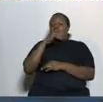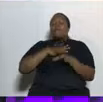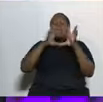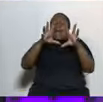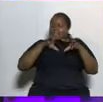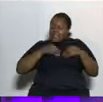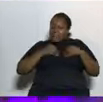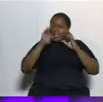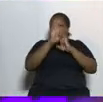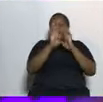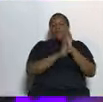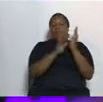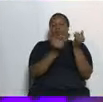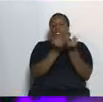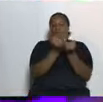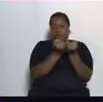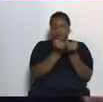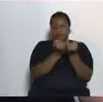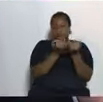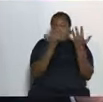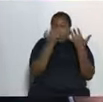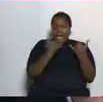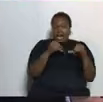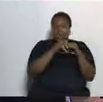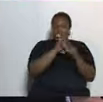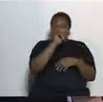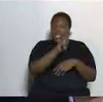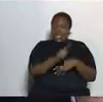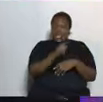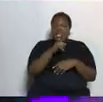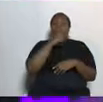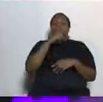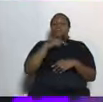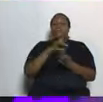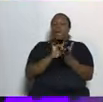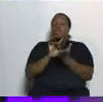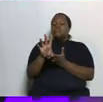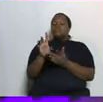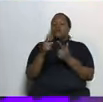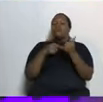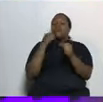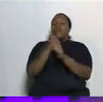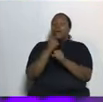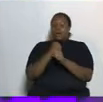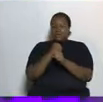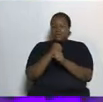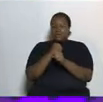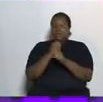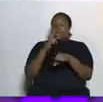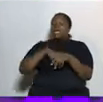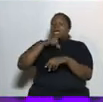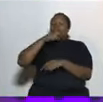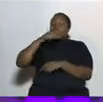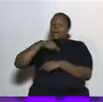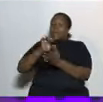Sabbath. As the result of that, he lost his job. When he lost his job,